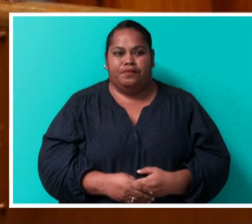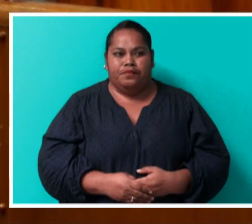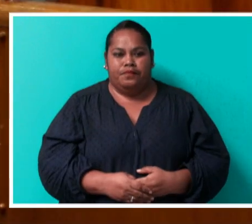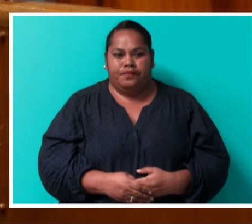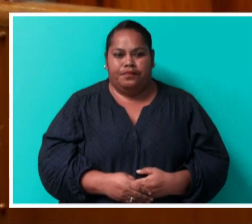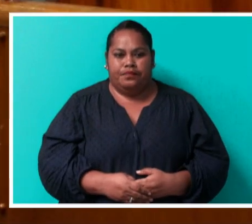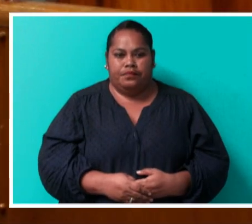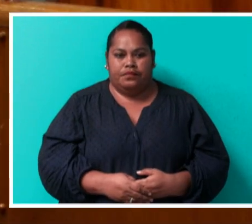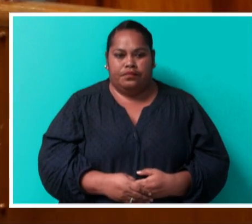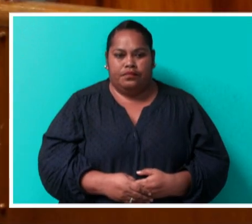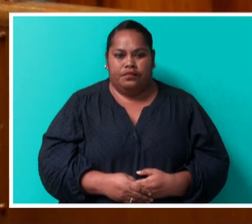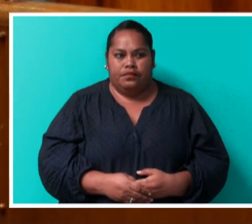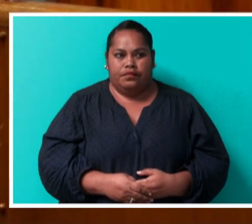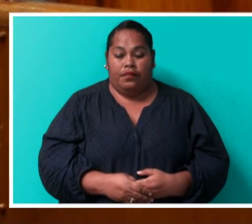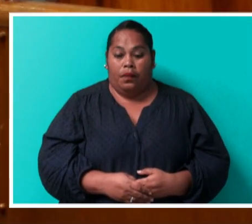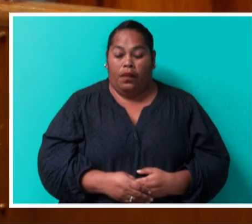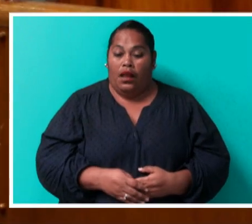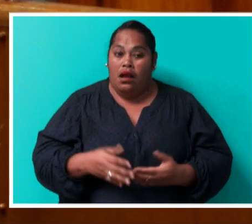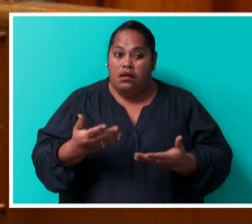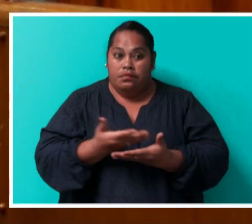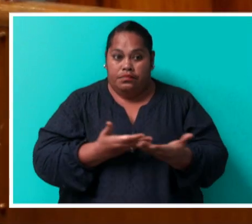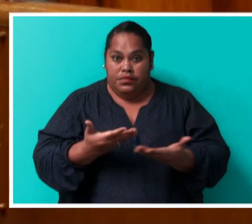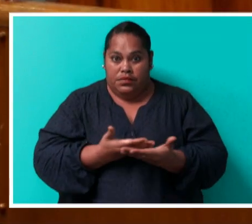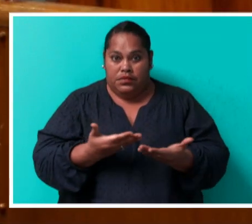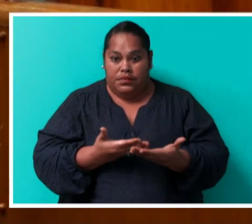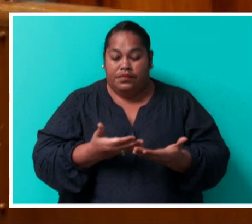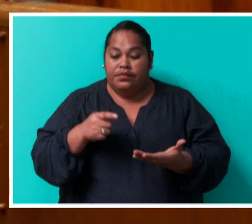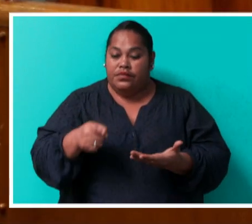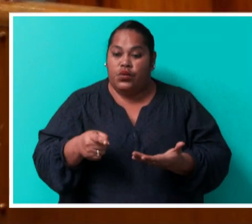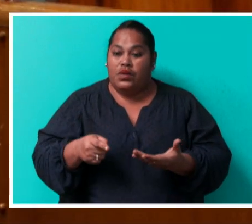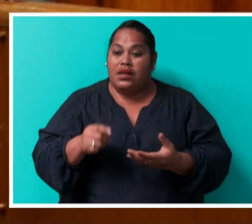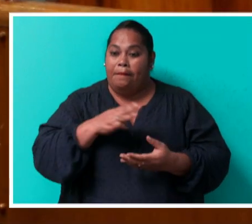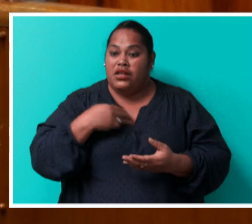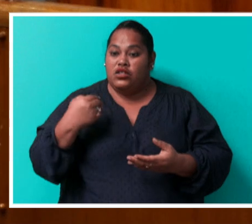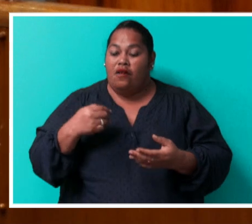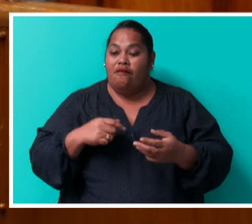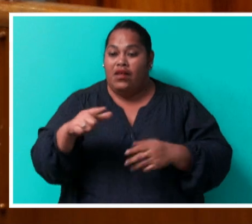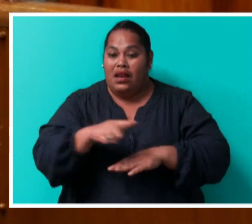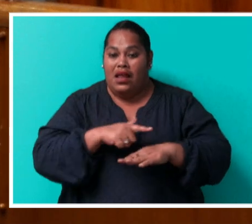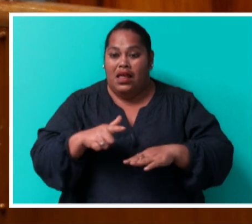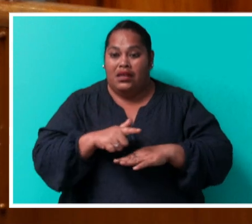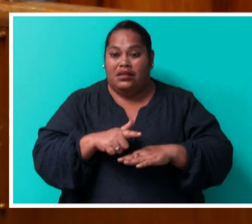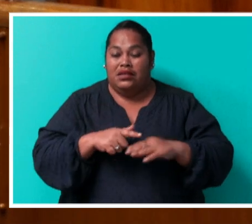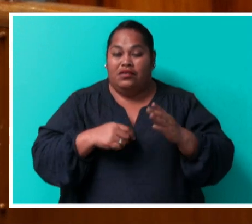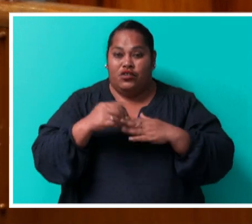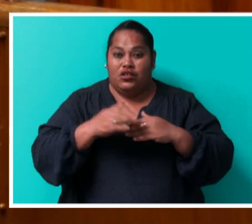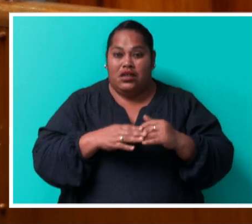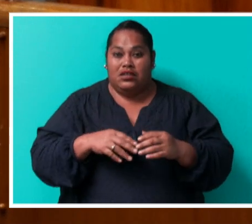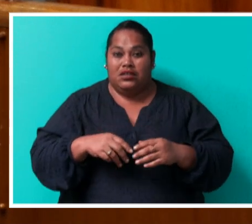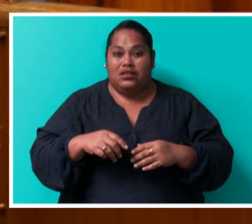My last bilateral meeting was with the Minister for Land, Infrastructure, Transport and Tourism,